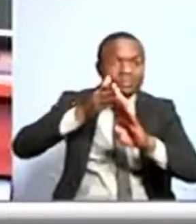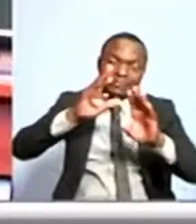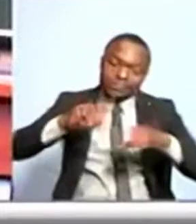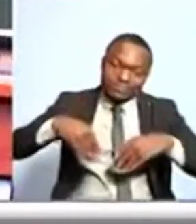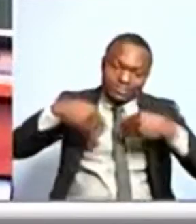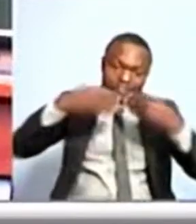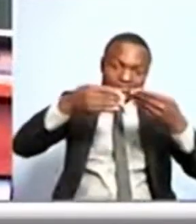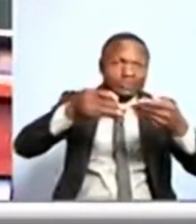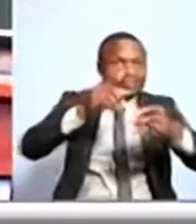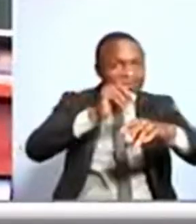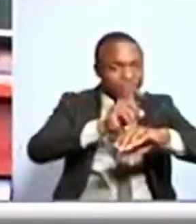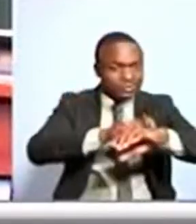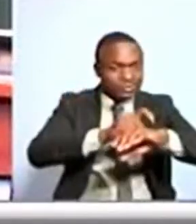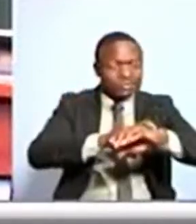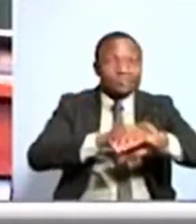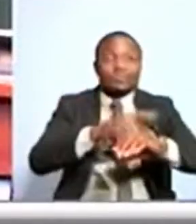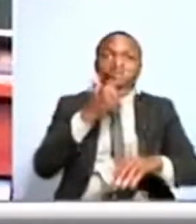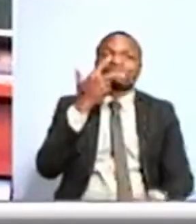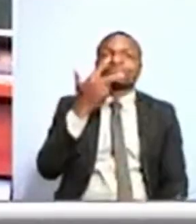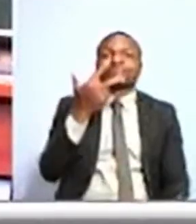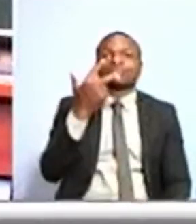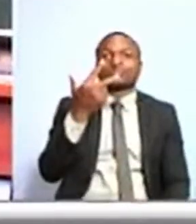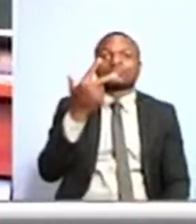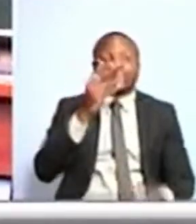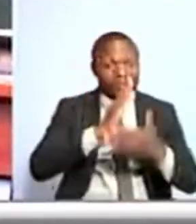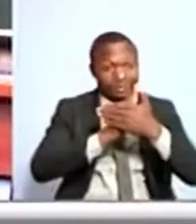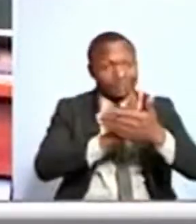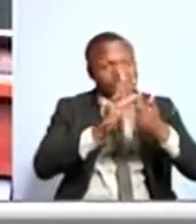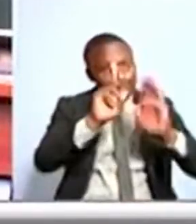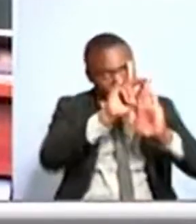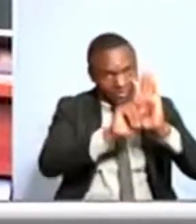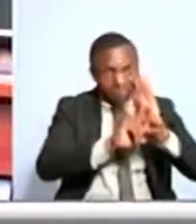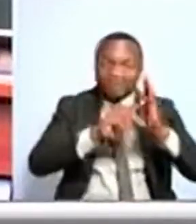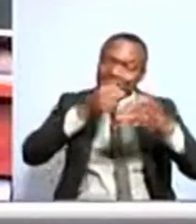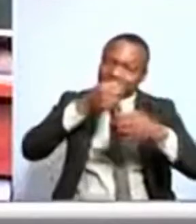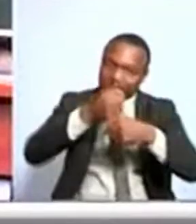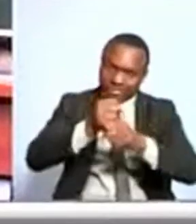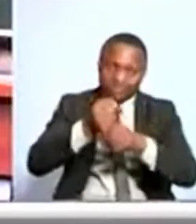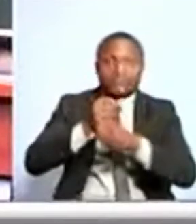time. Those are 3 guiding principles that will ensure